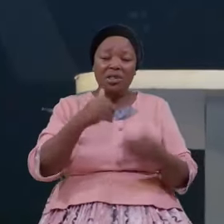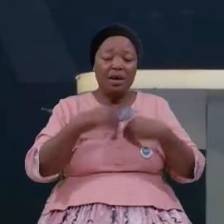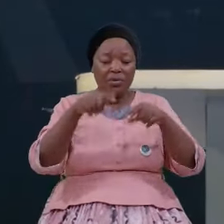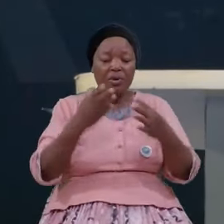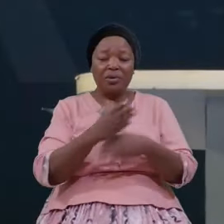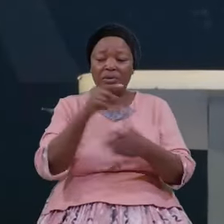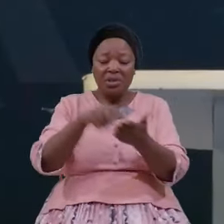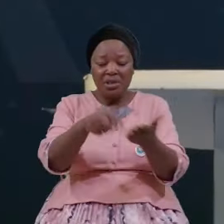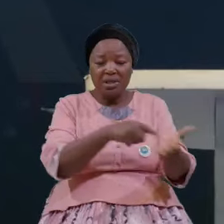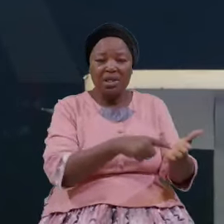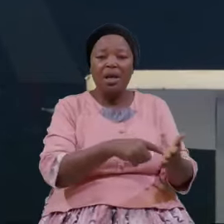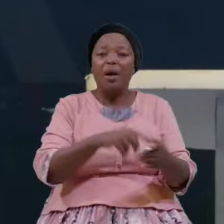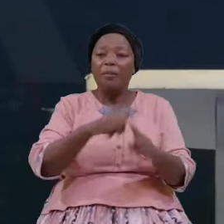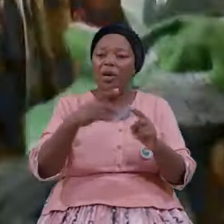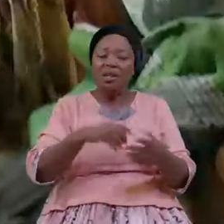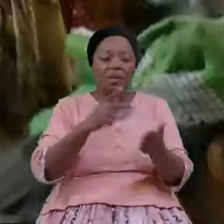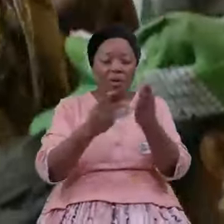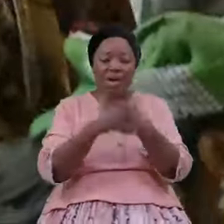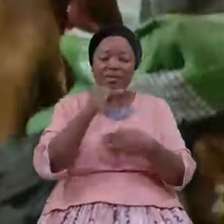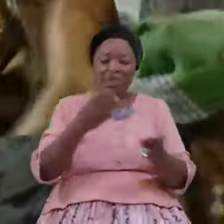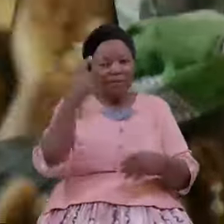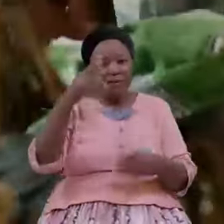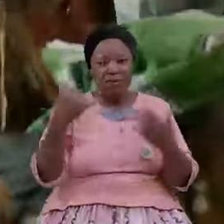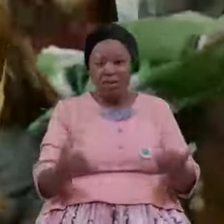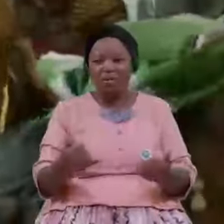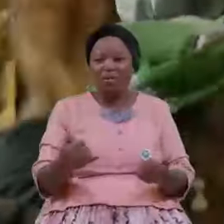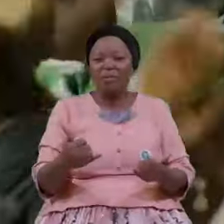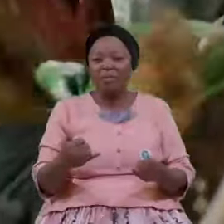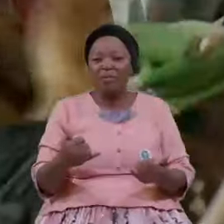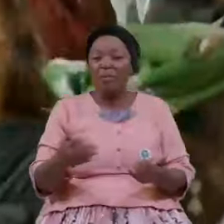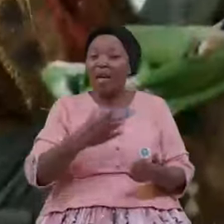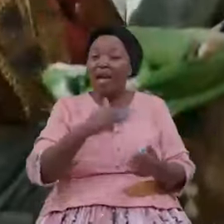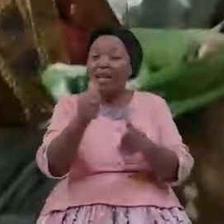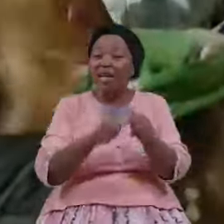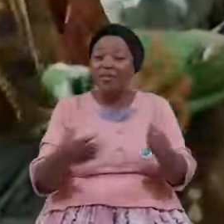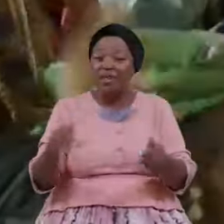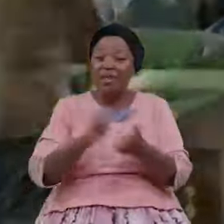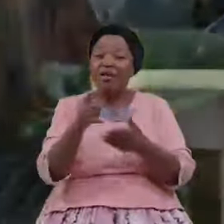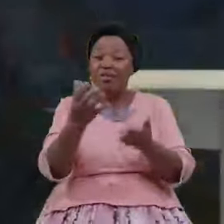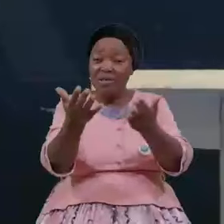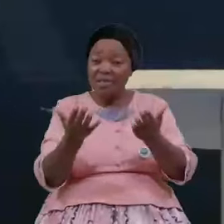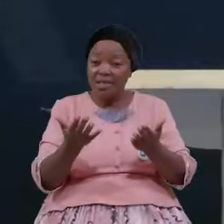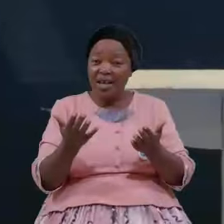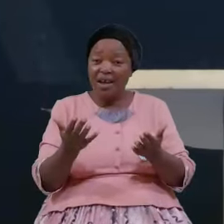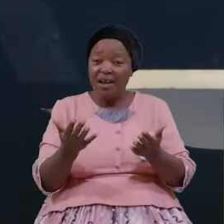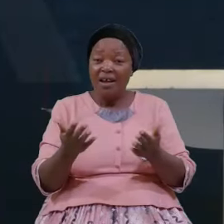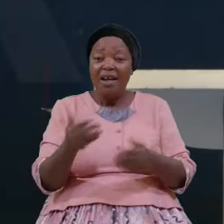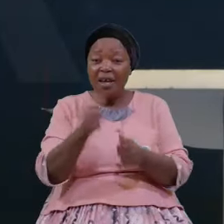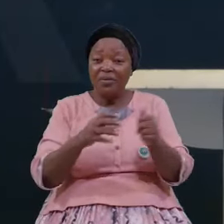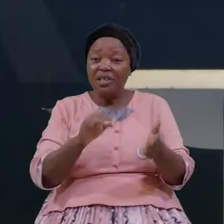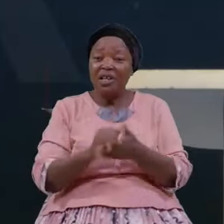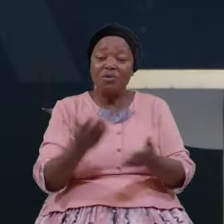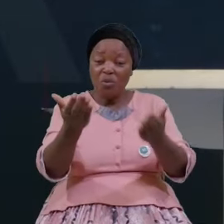the crusade is here for you now. And everything you desire, everything you